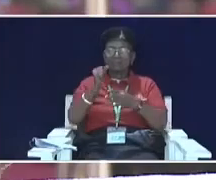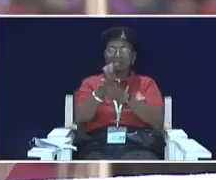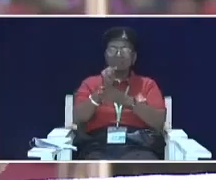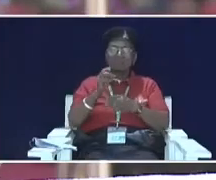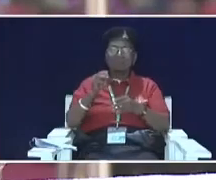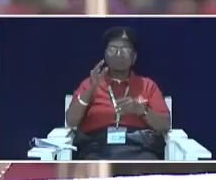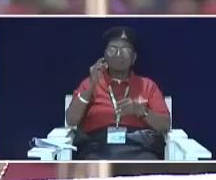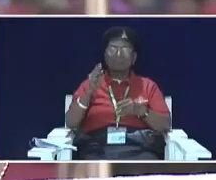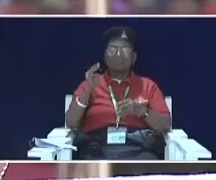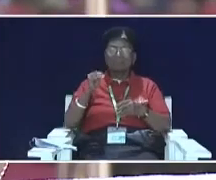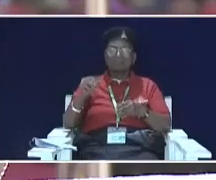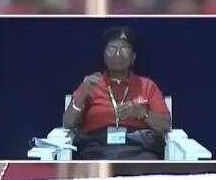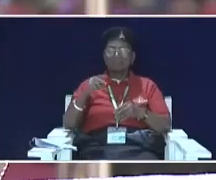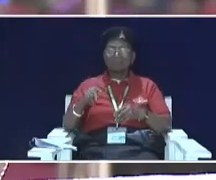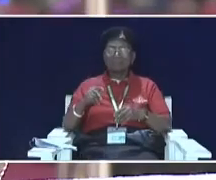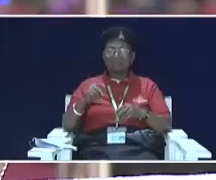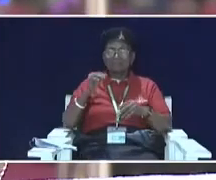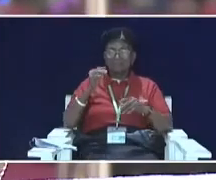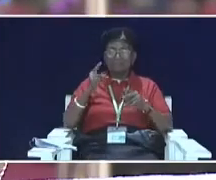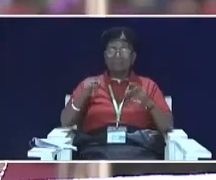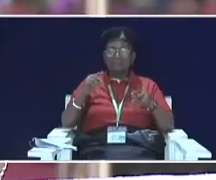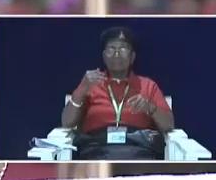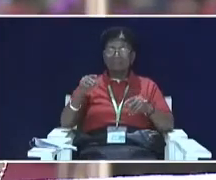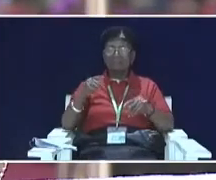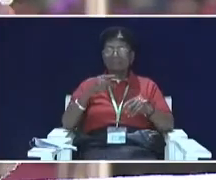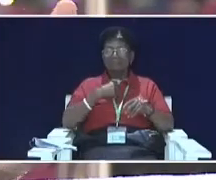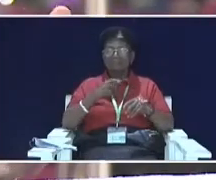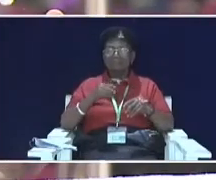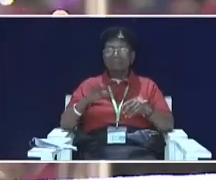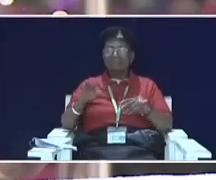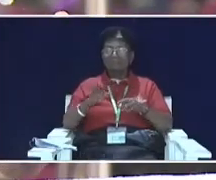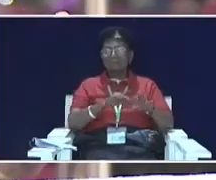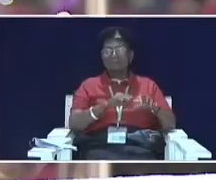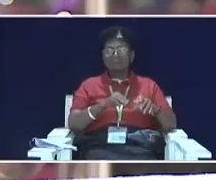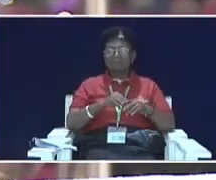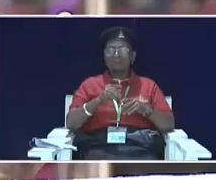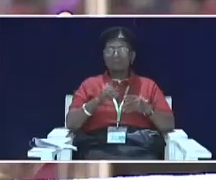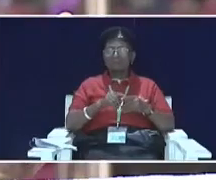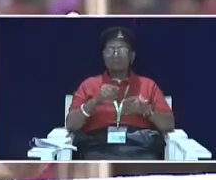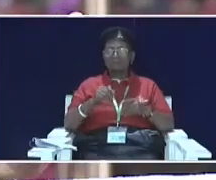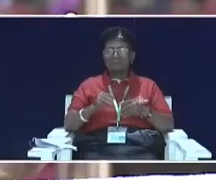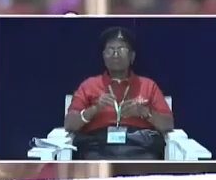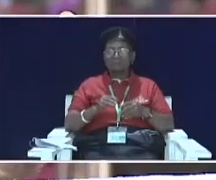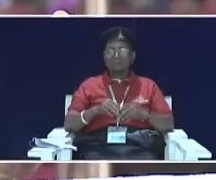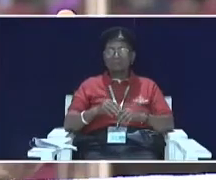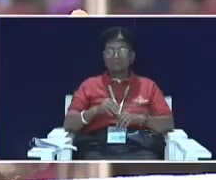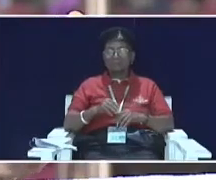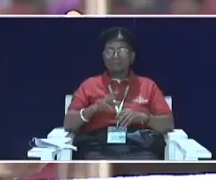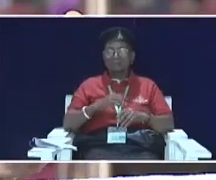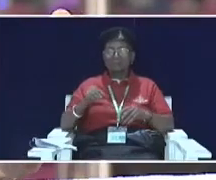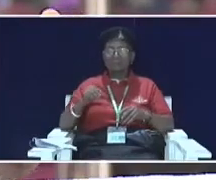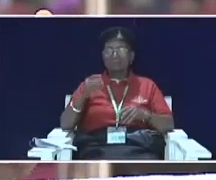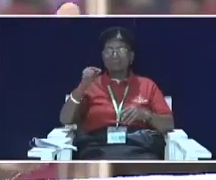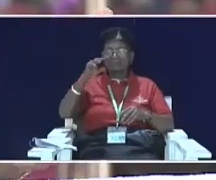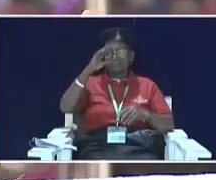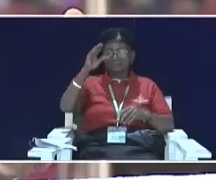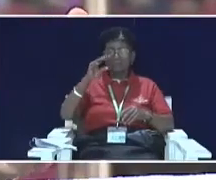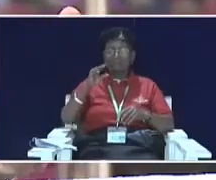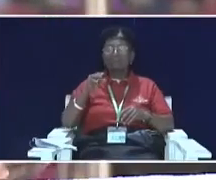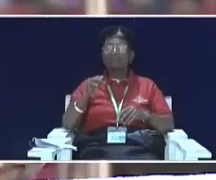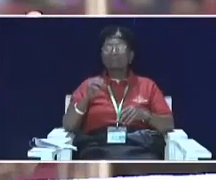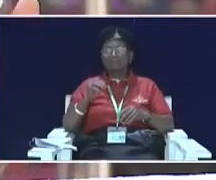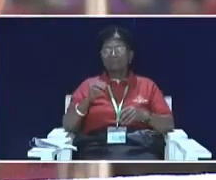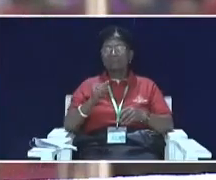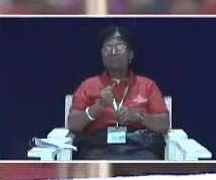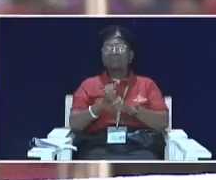Peter flowed into the man. And the man got up, walking and leaping and praising